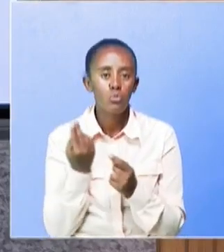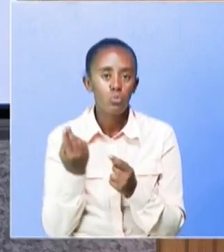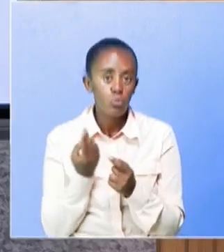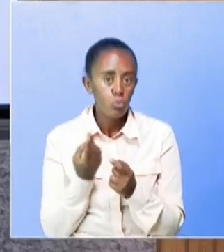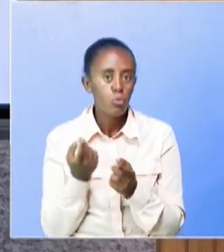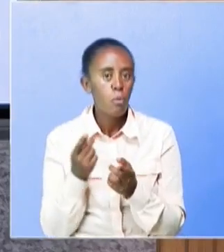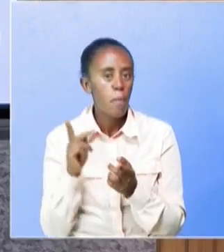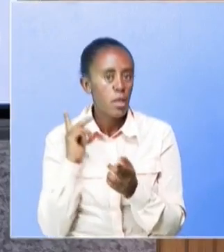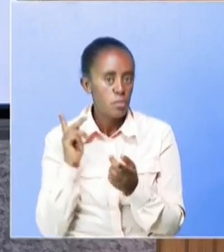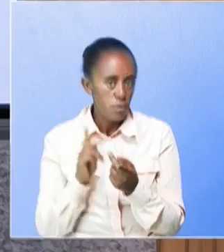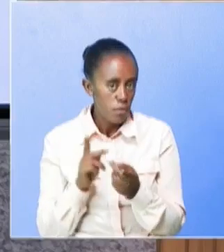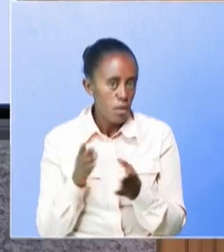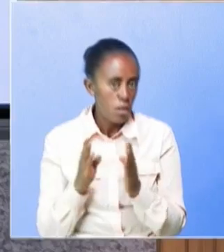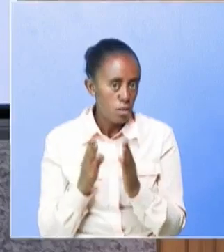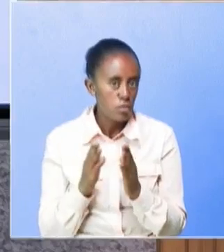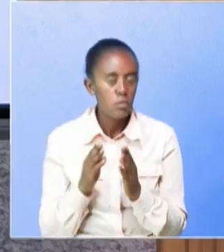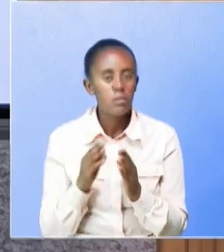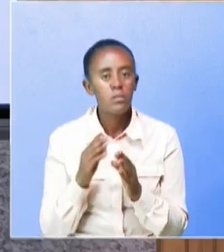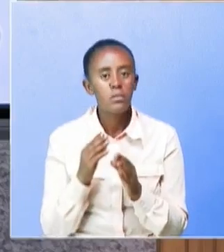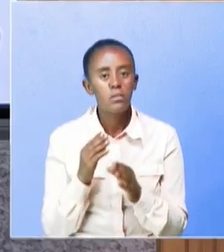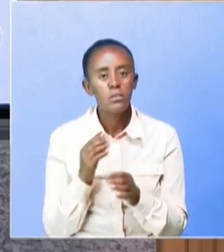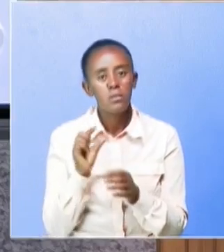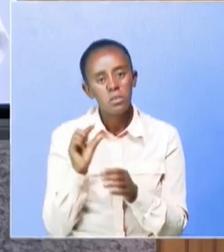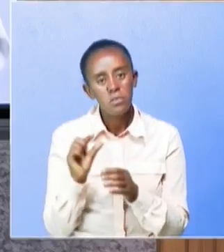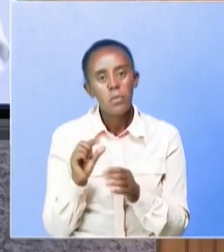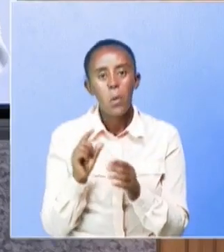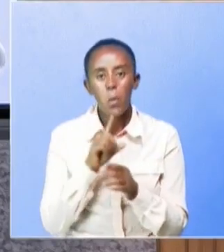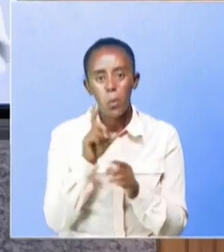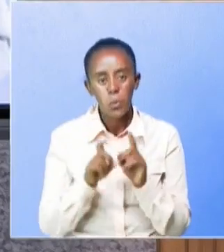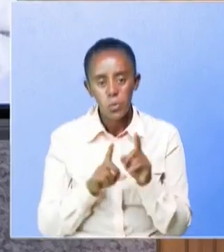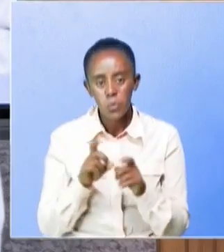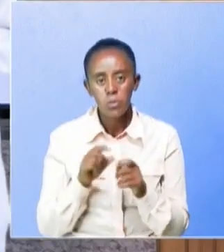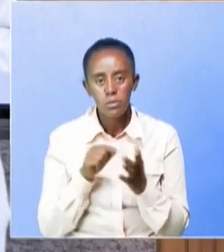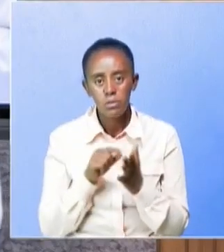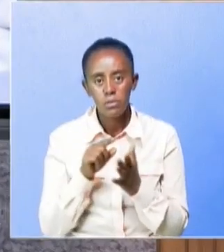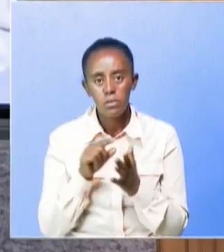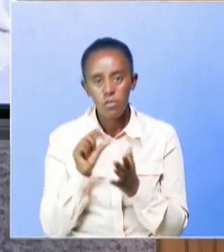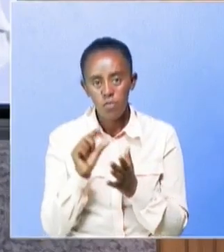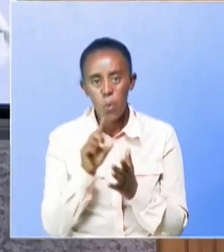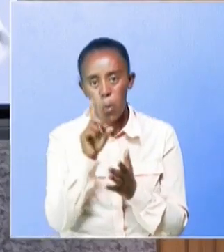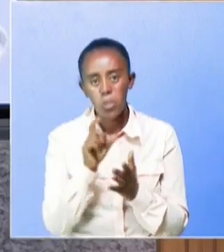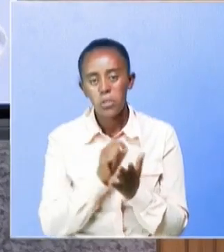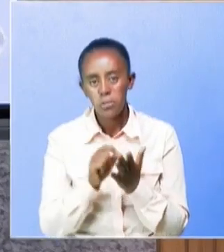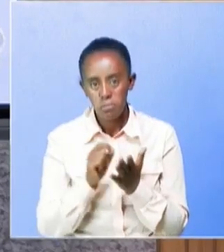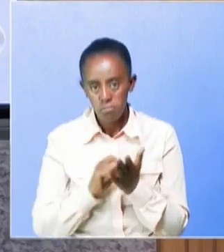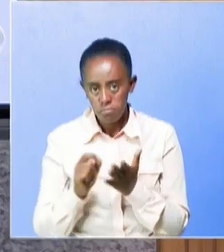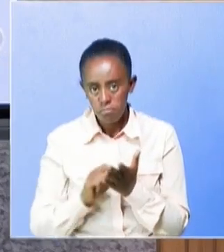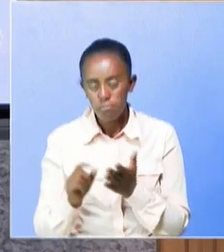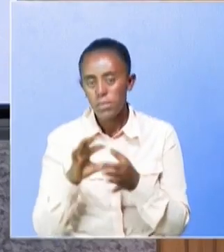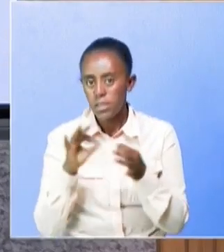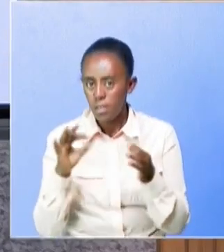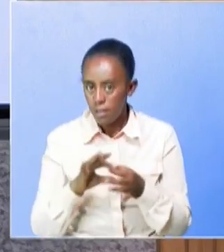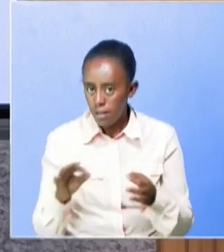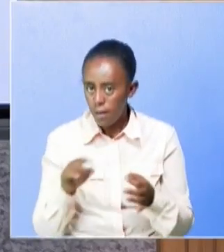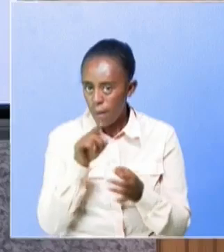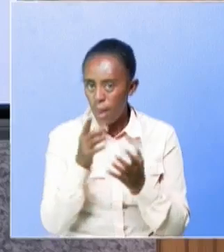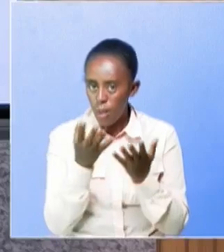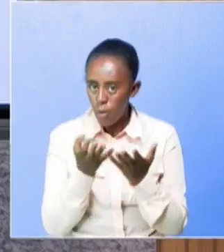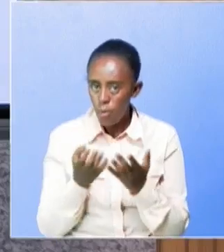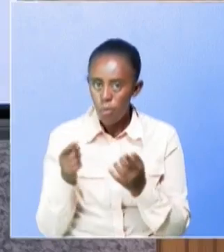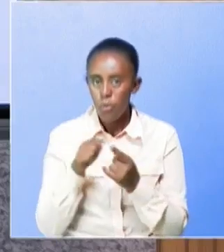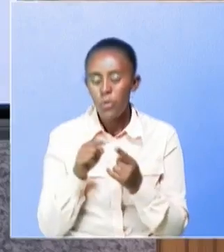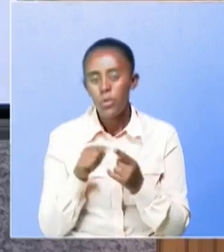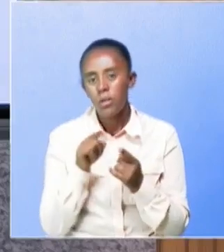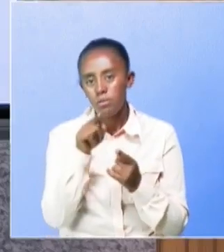perfect, let us do a few questions. I will write to you a few questions as sentences, and I want you to